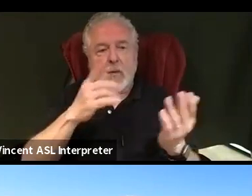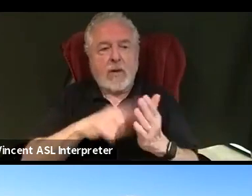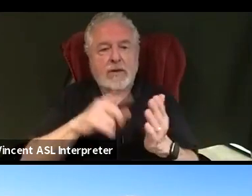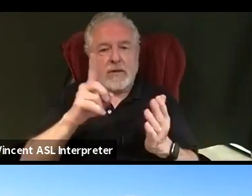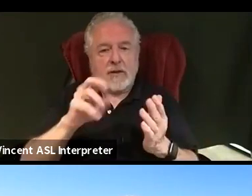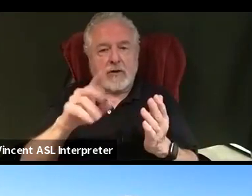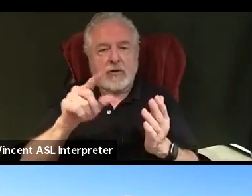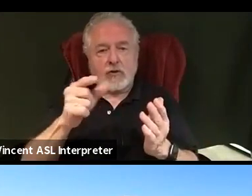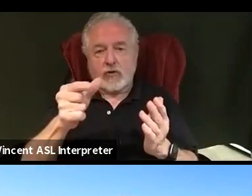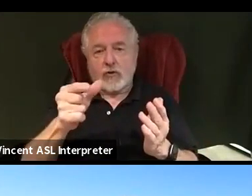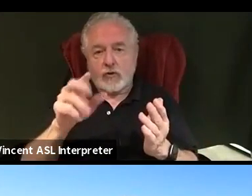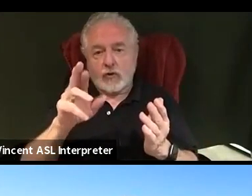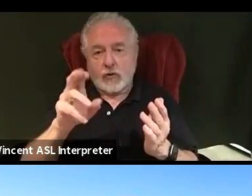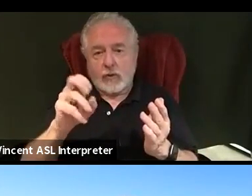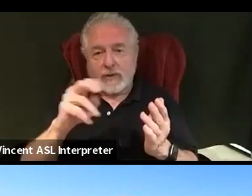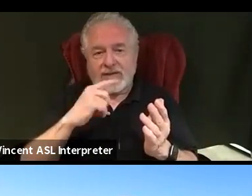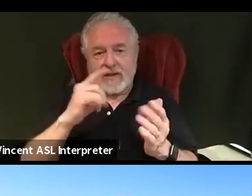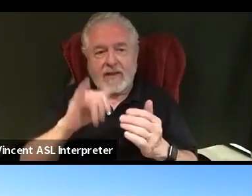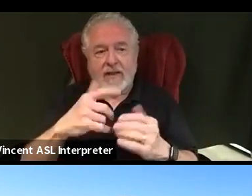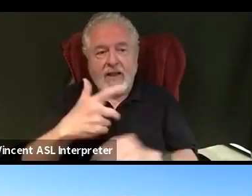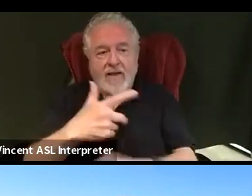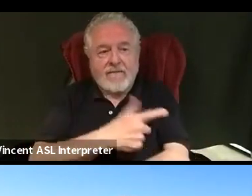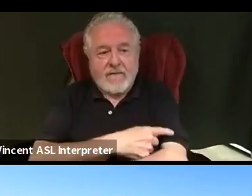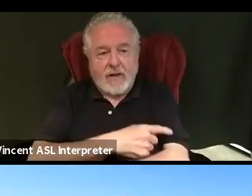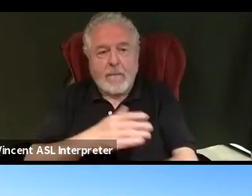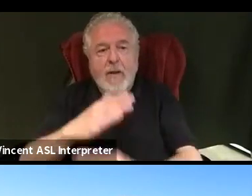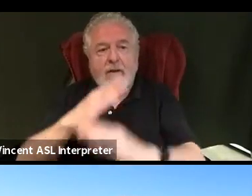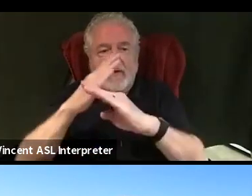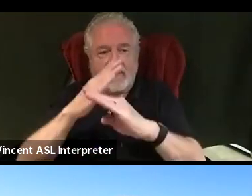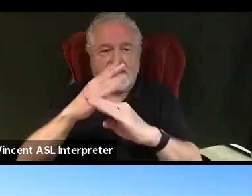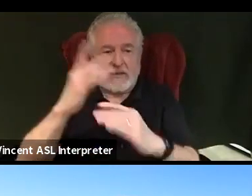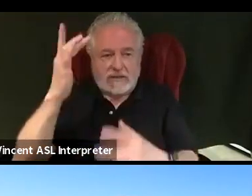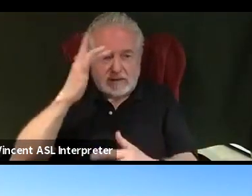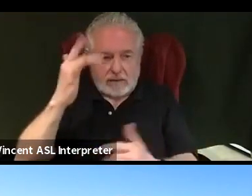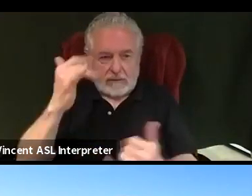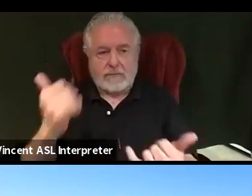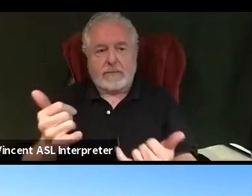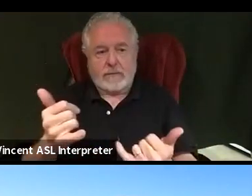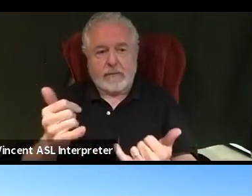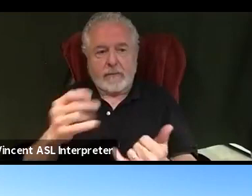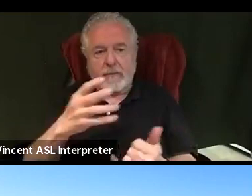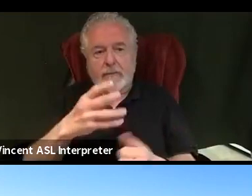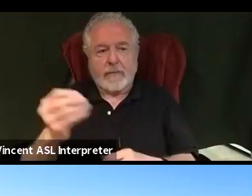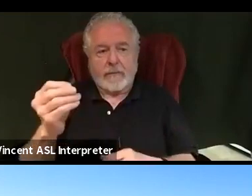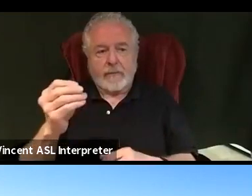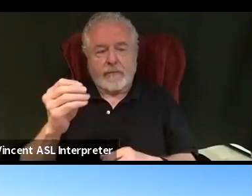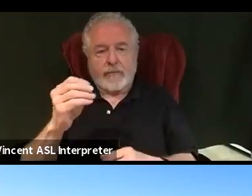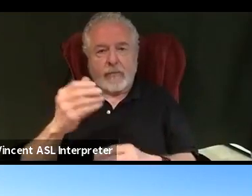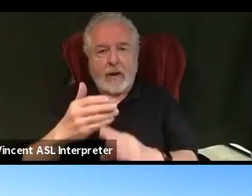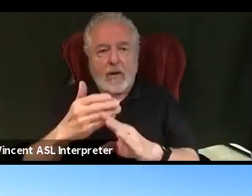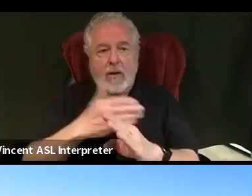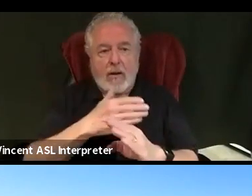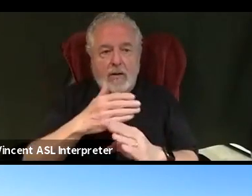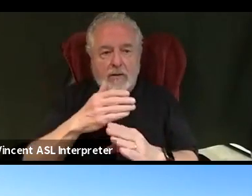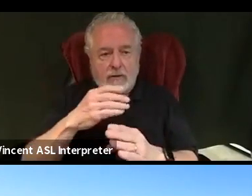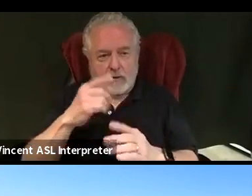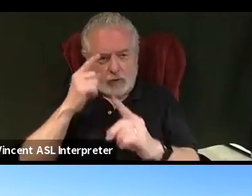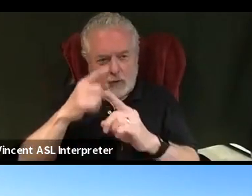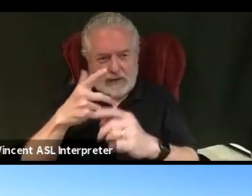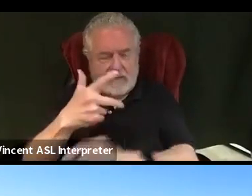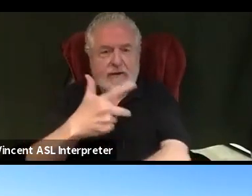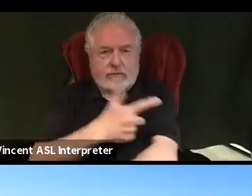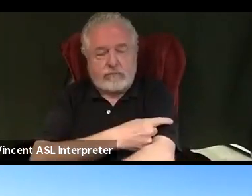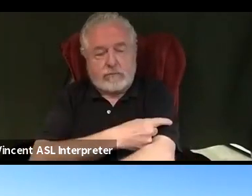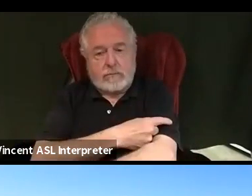Dr. Green just said. This is a vaccine preventable disease now. And our biggest tool is vaccination